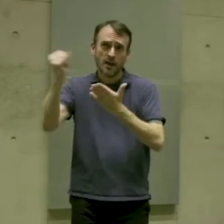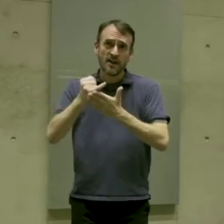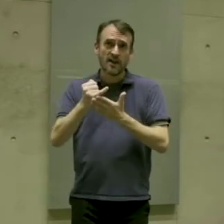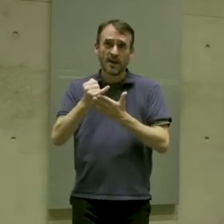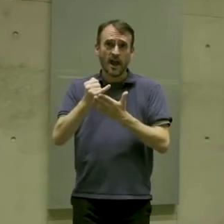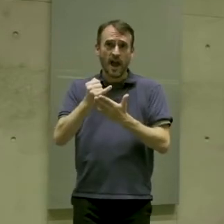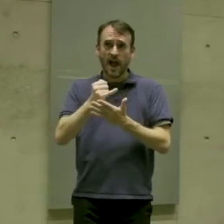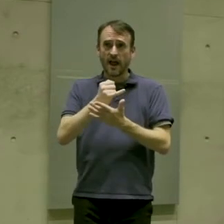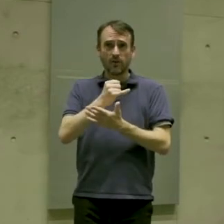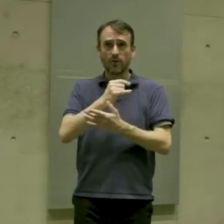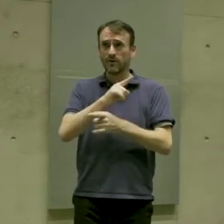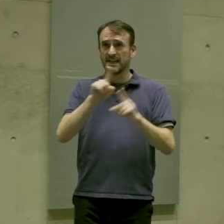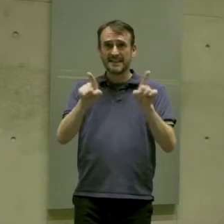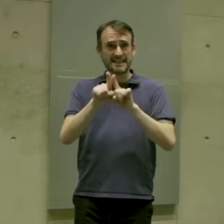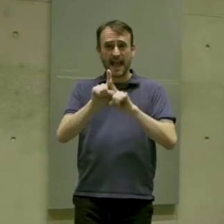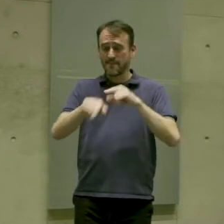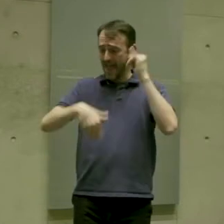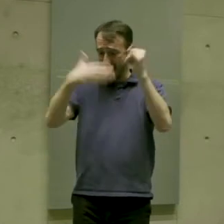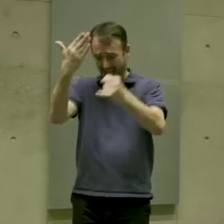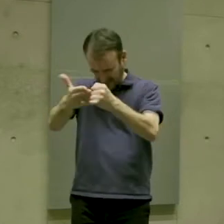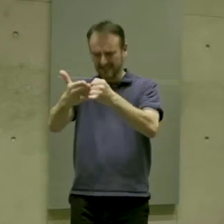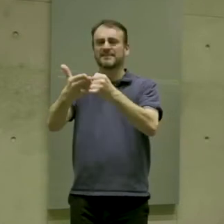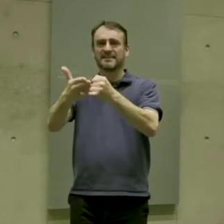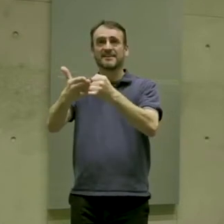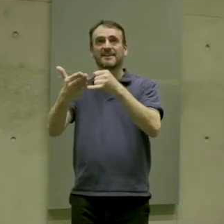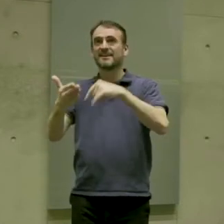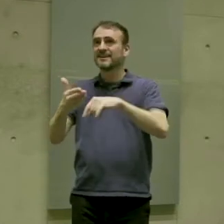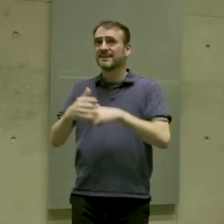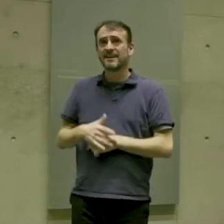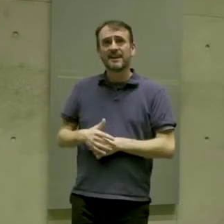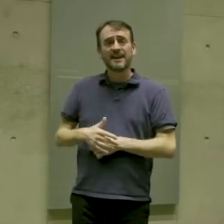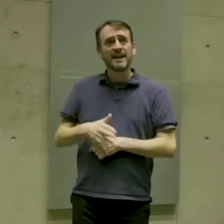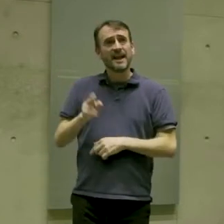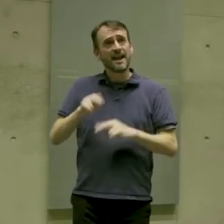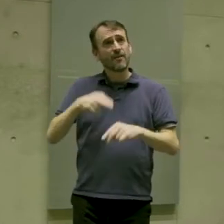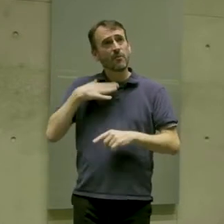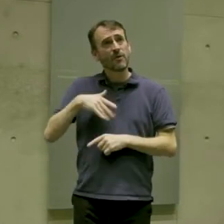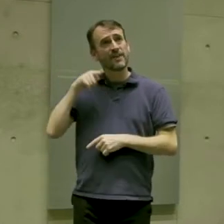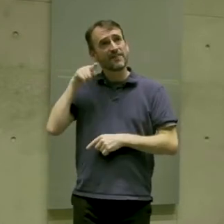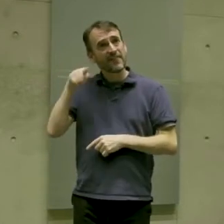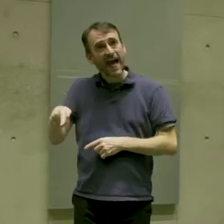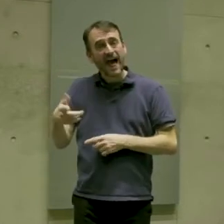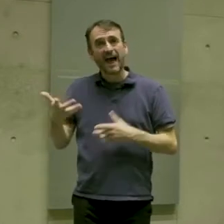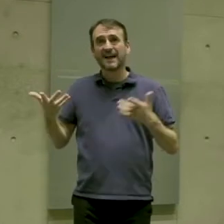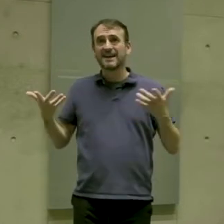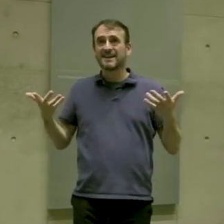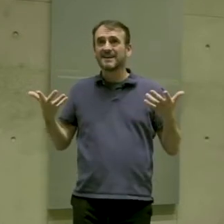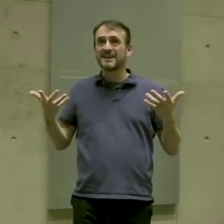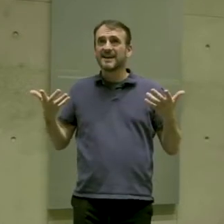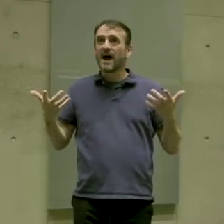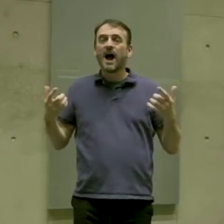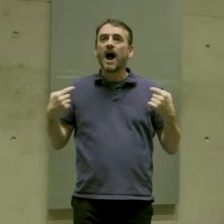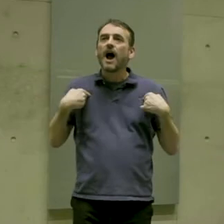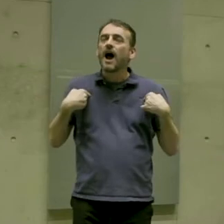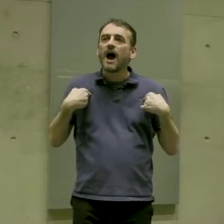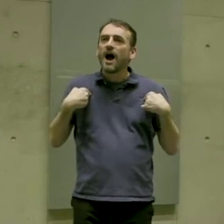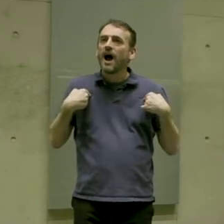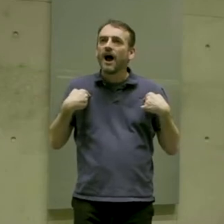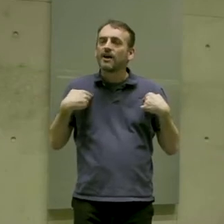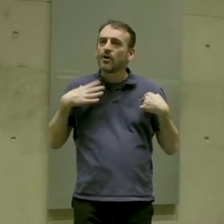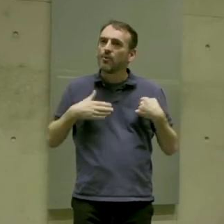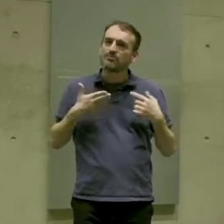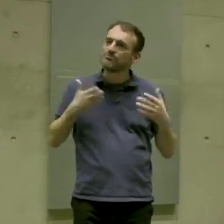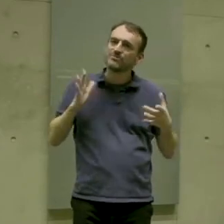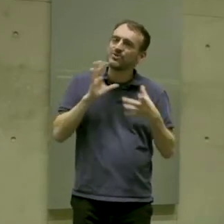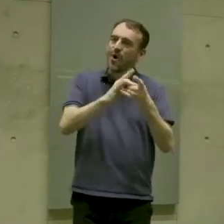in the exact same manner. If I wanted that, I wouldn't be on a website claiming to be about interactive fiction. I love the caps